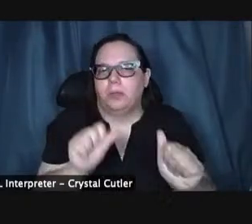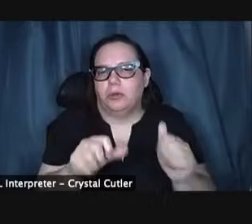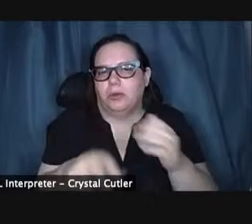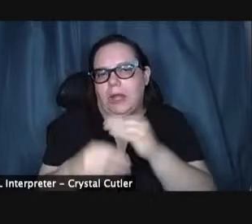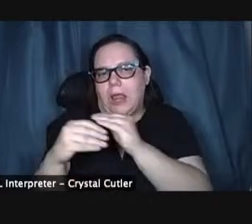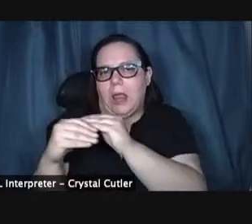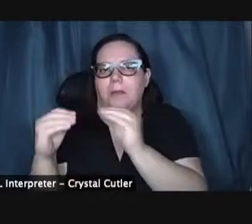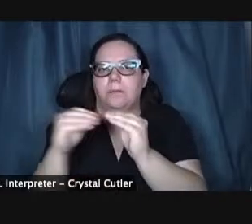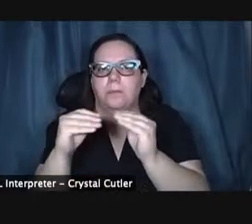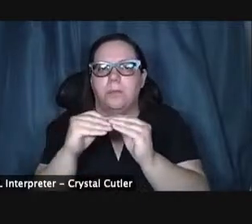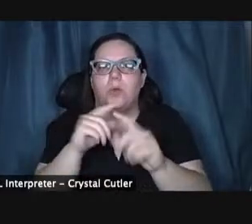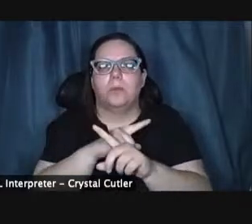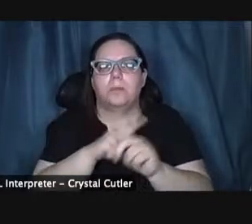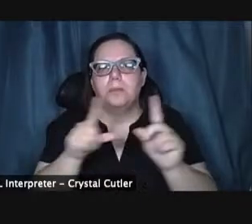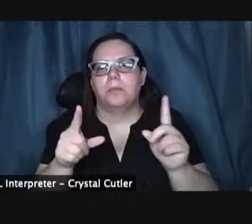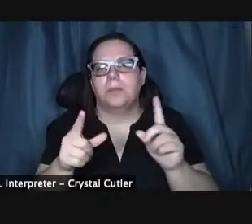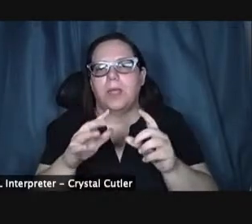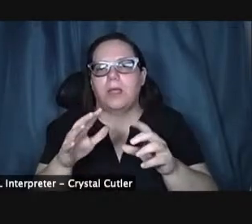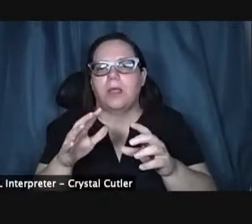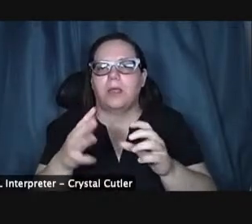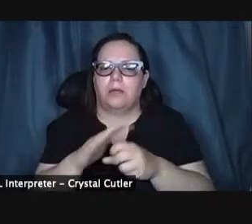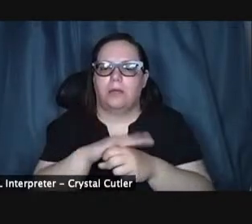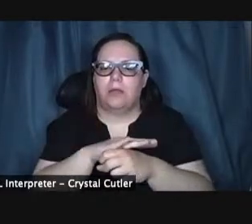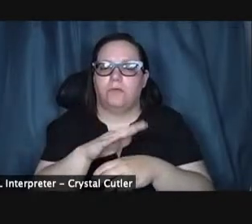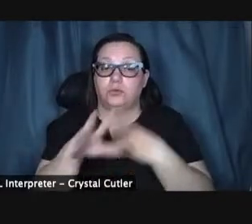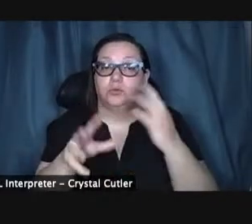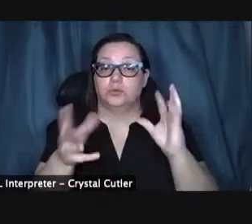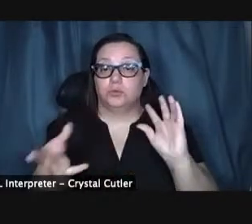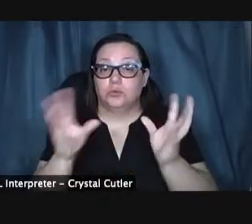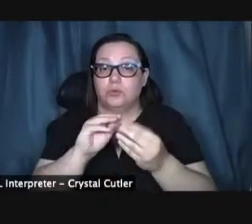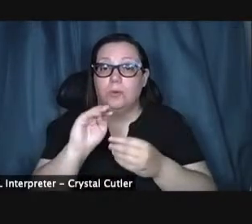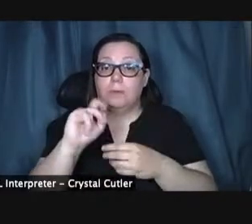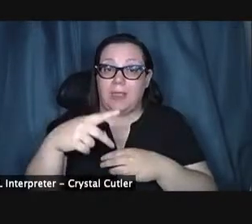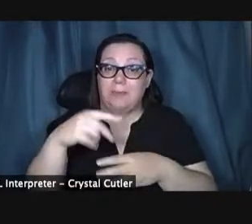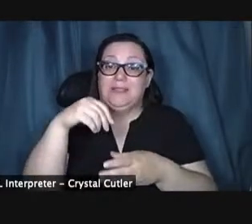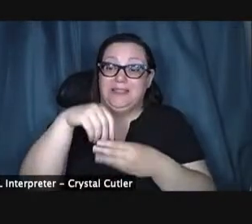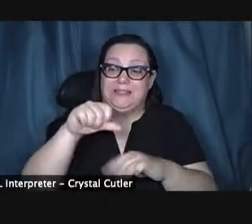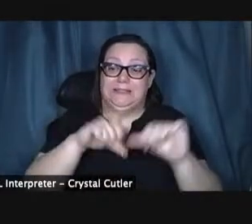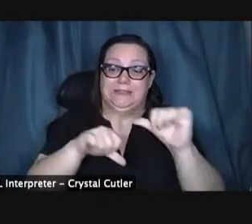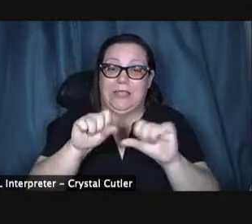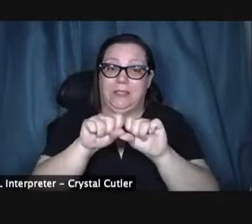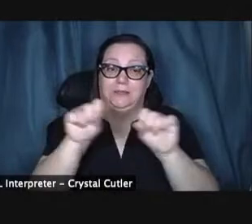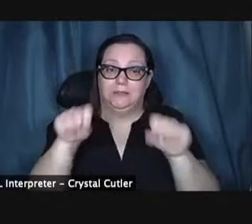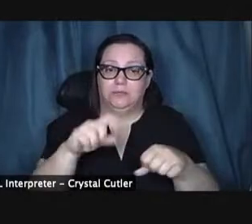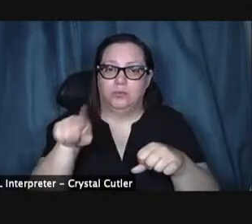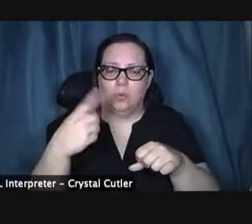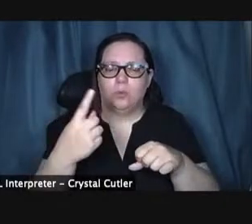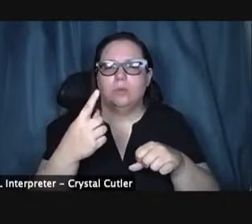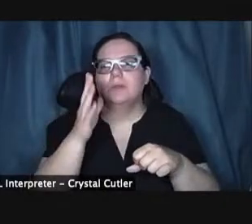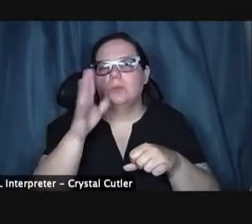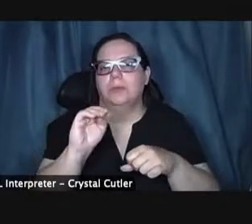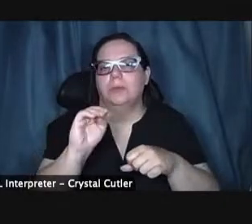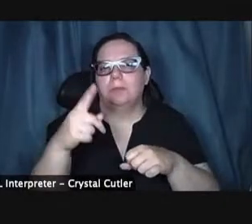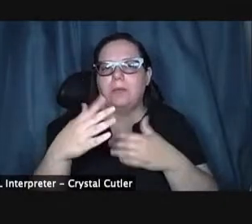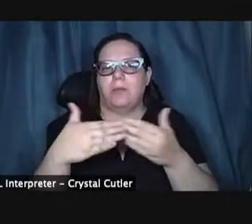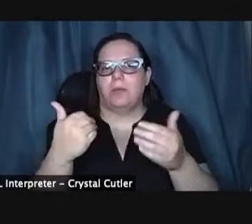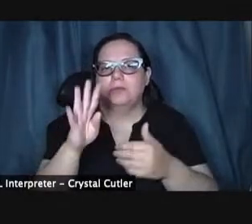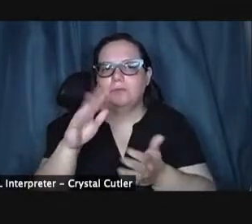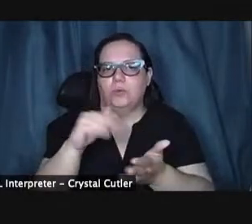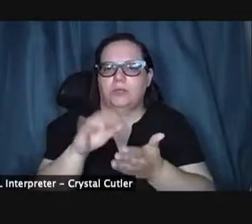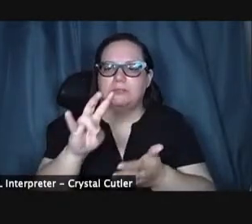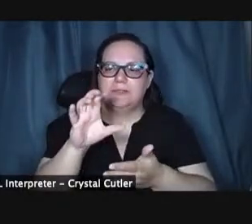That covers a total map in the science stations only. We're mapping over or close to 4,700 meters squared of real